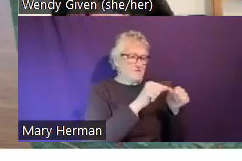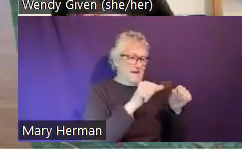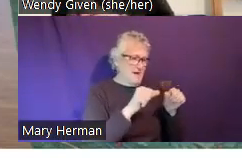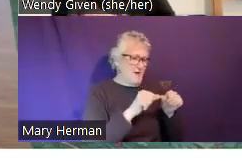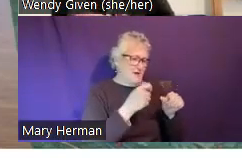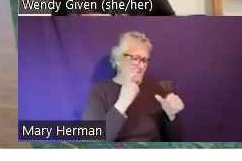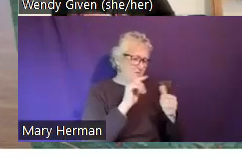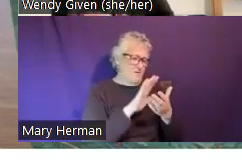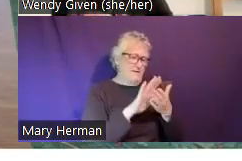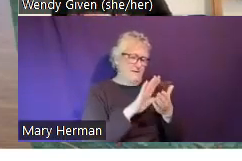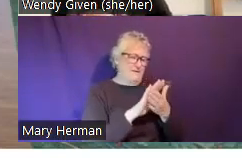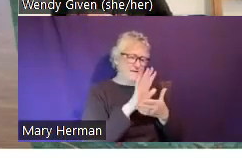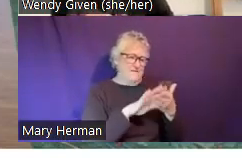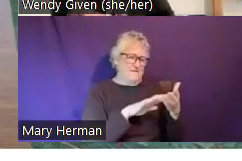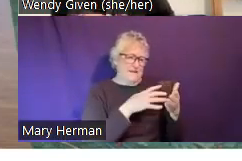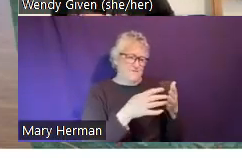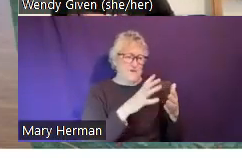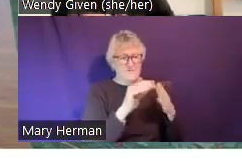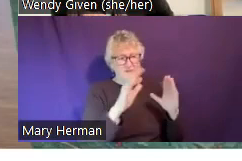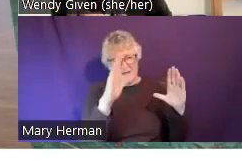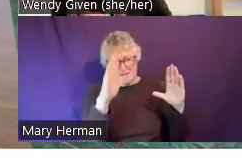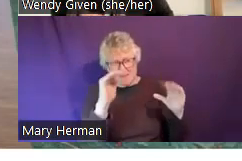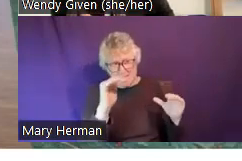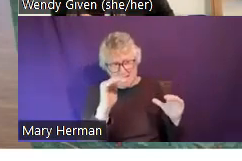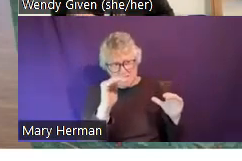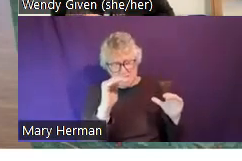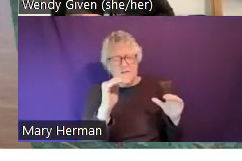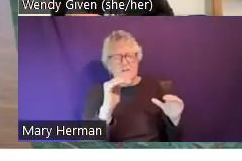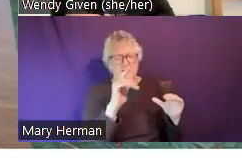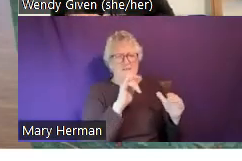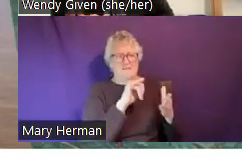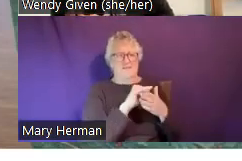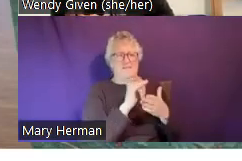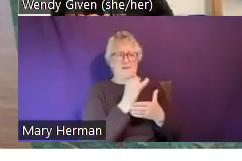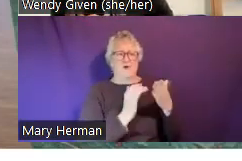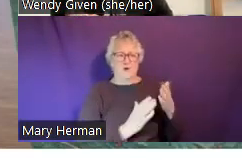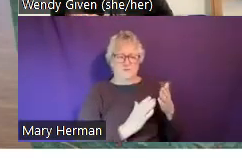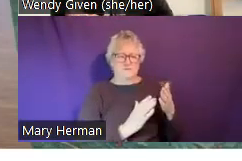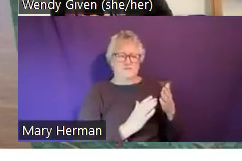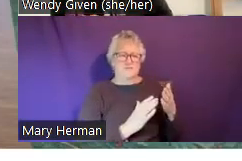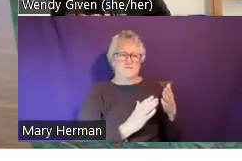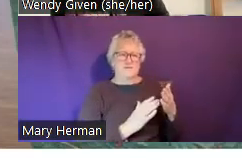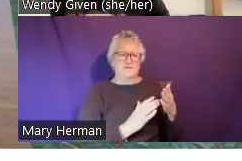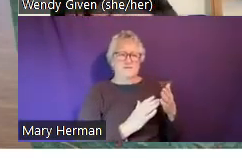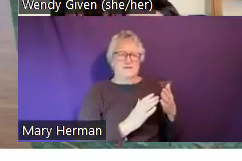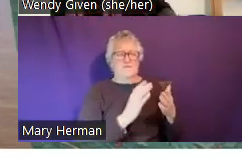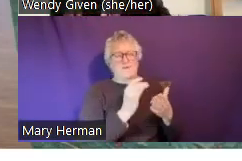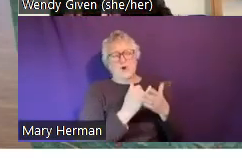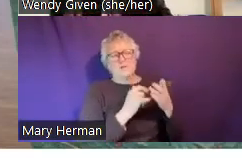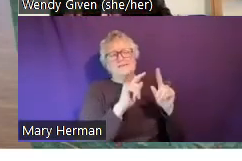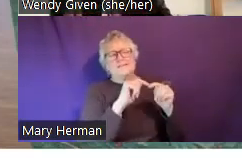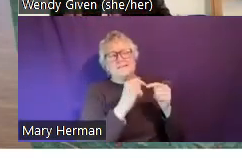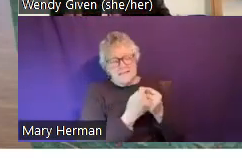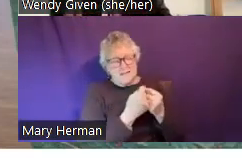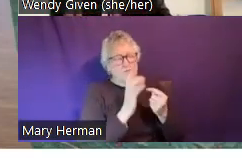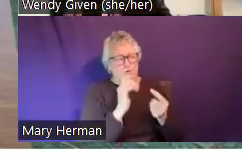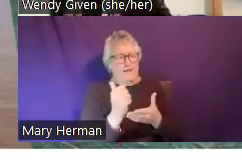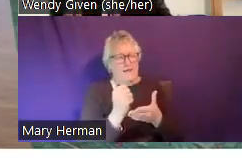the expectation is that the artist or artist team would help us with determining that. I